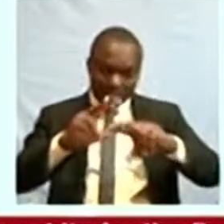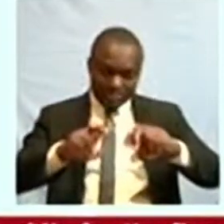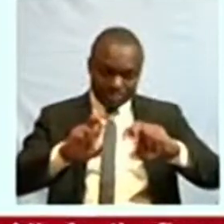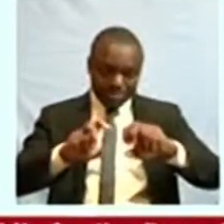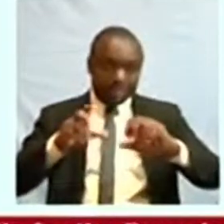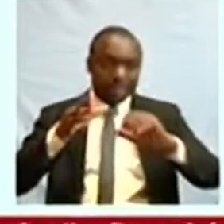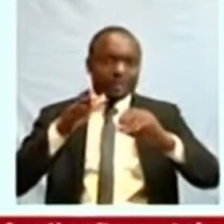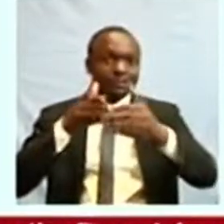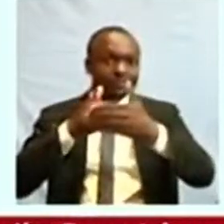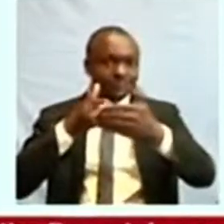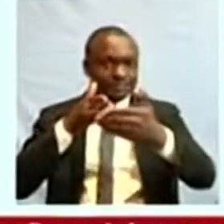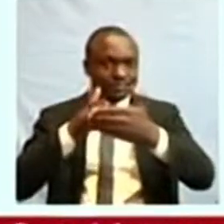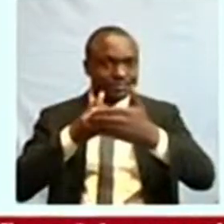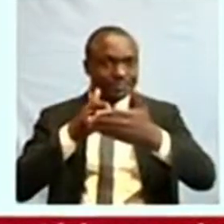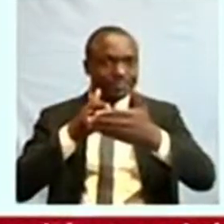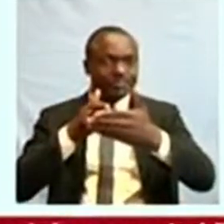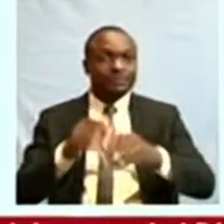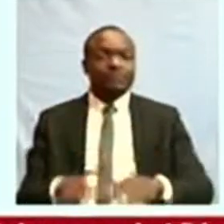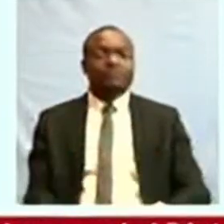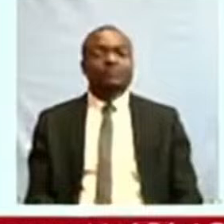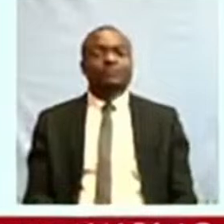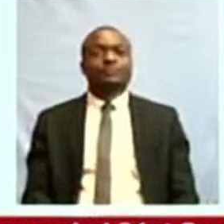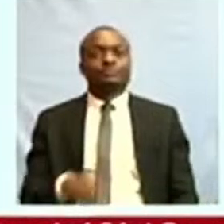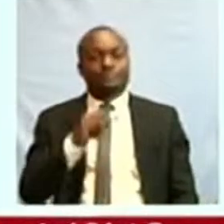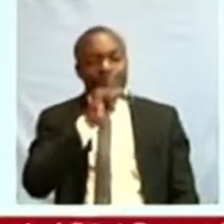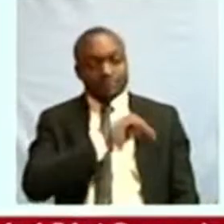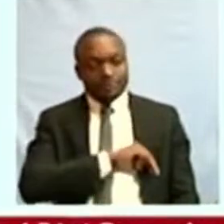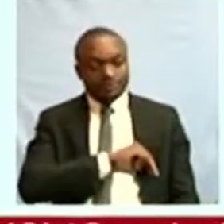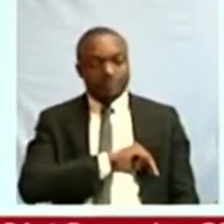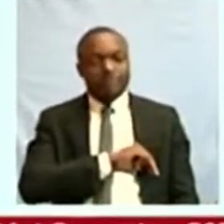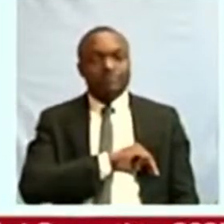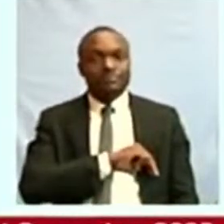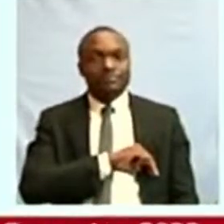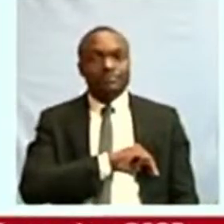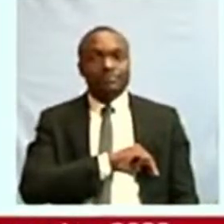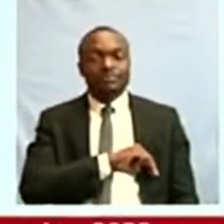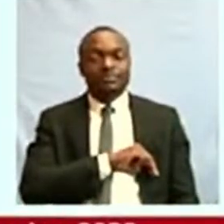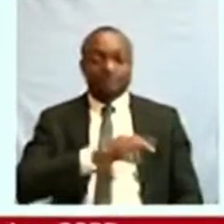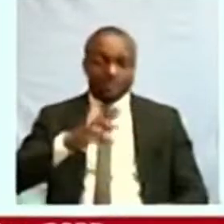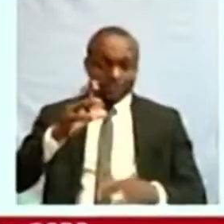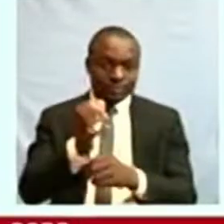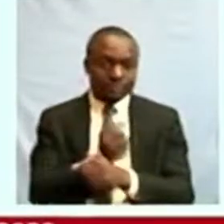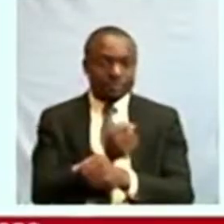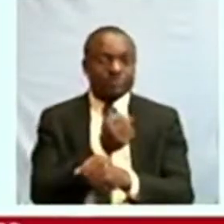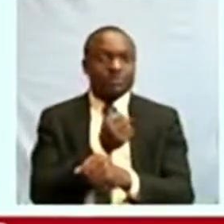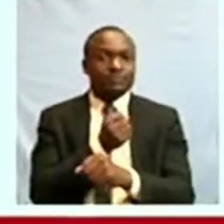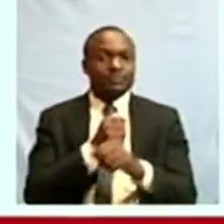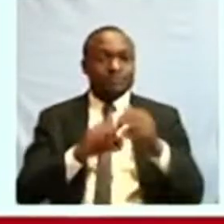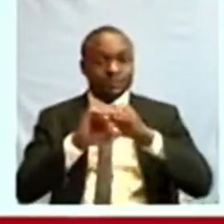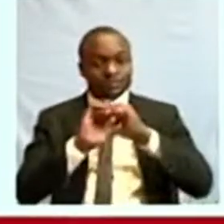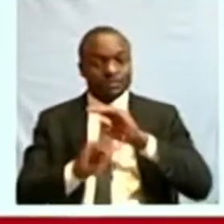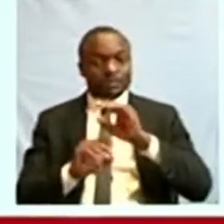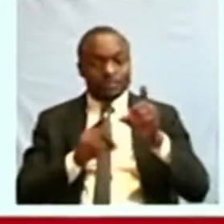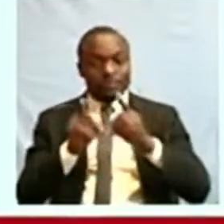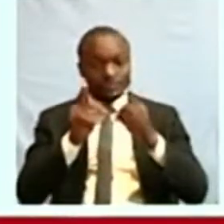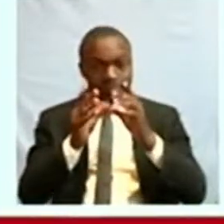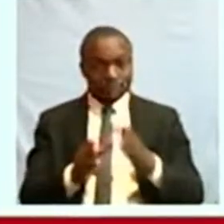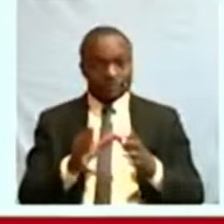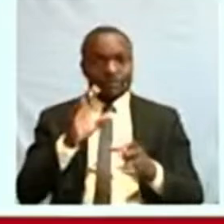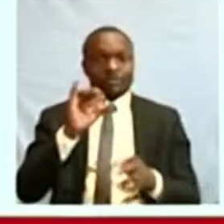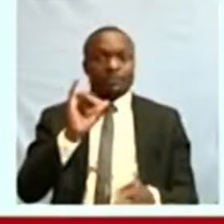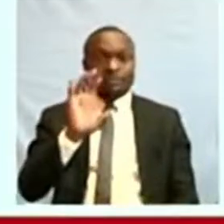against FISIP, checking against NAPSA, has actually been taken under the Director of